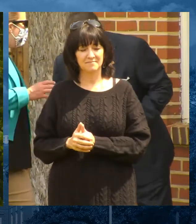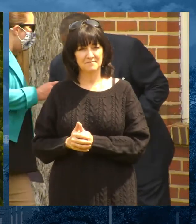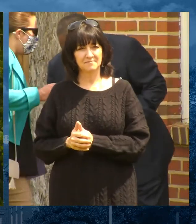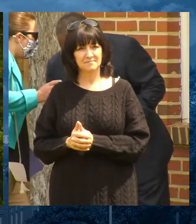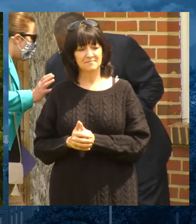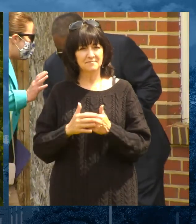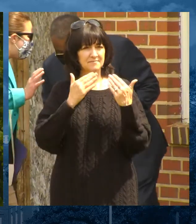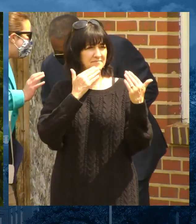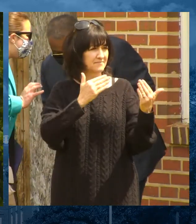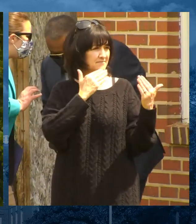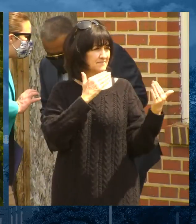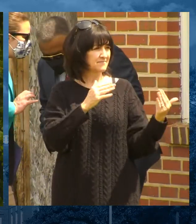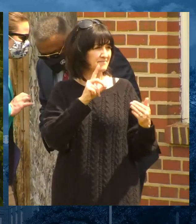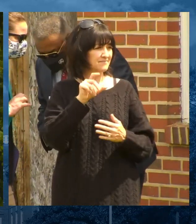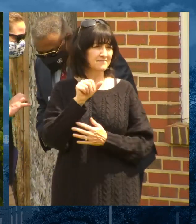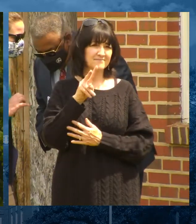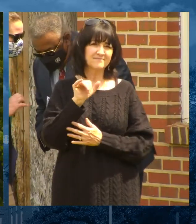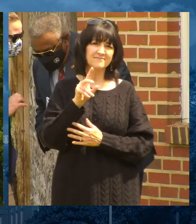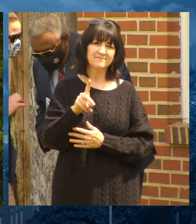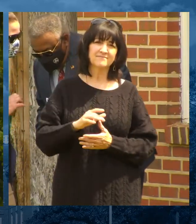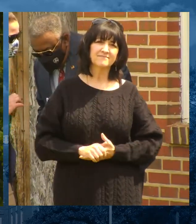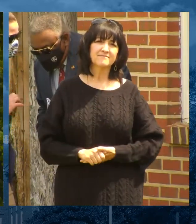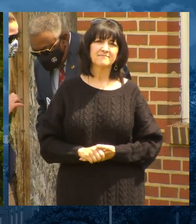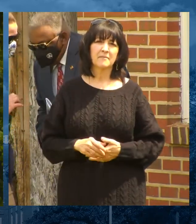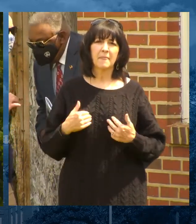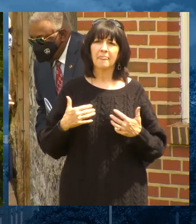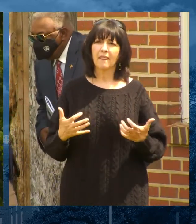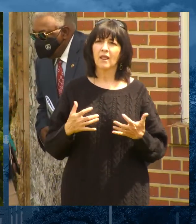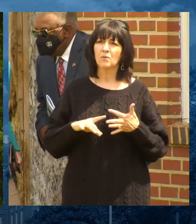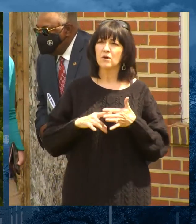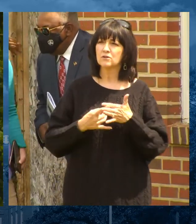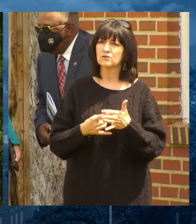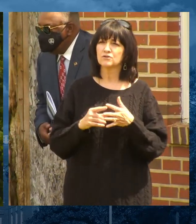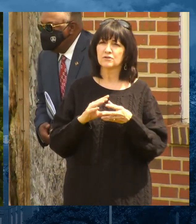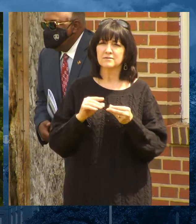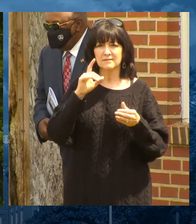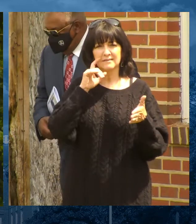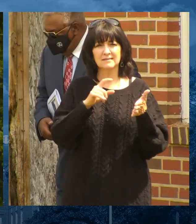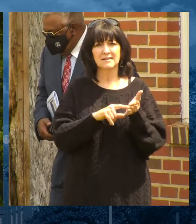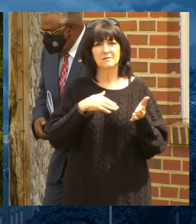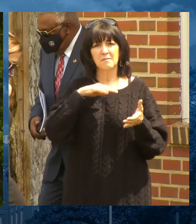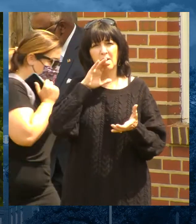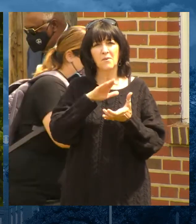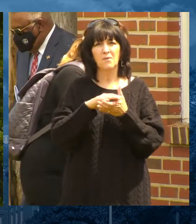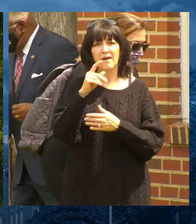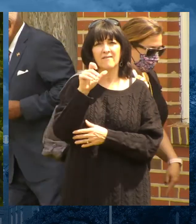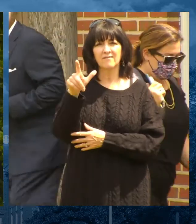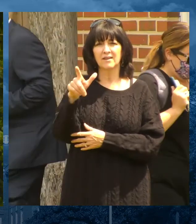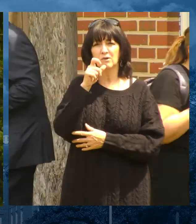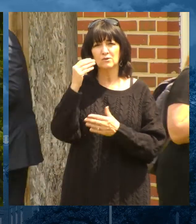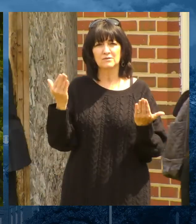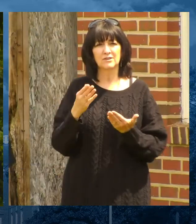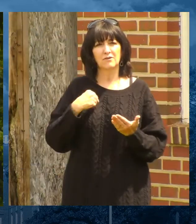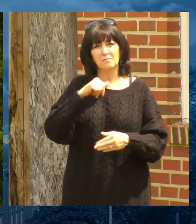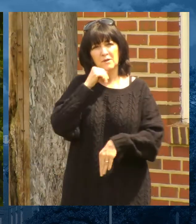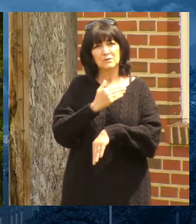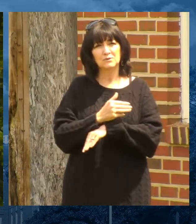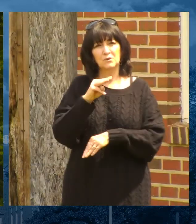Thank you very much, David. I'd like to start by acknowledging my wife, Gail, who's here, and my daughter, Meredith.